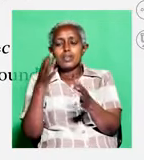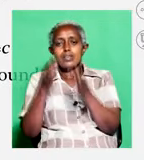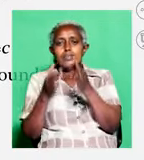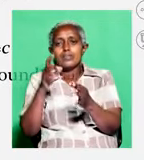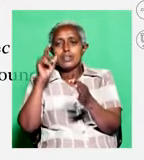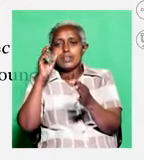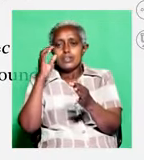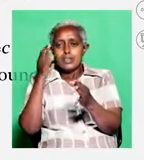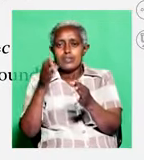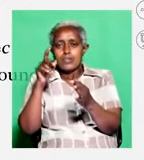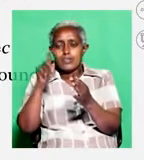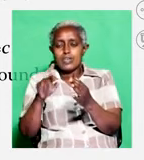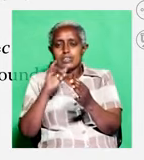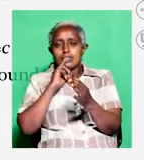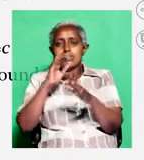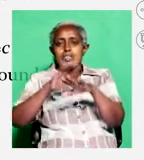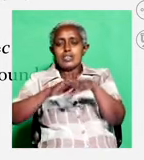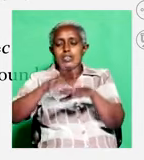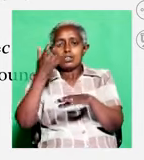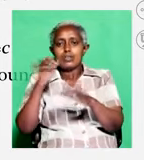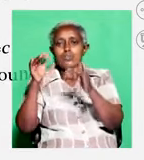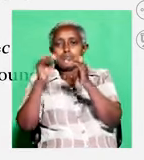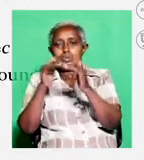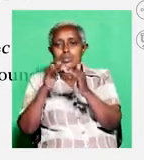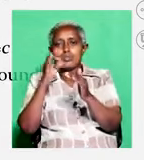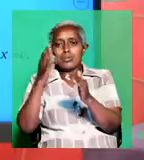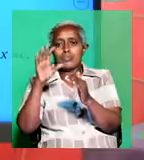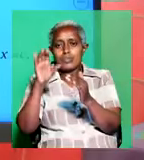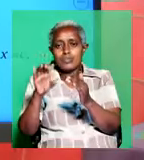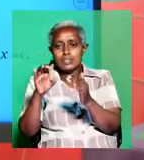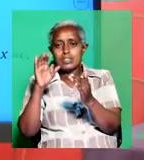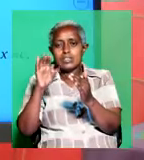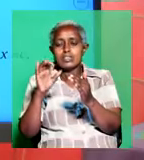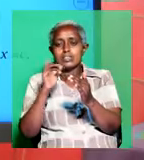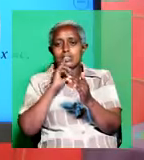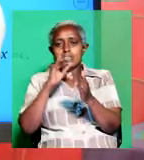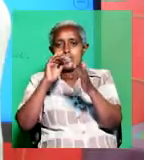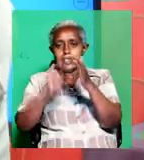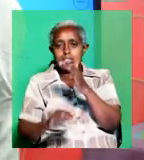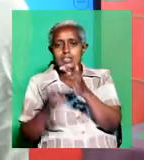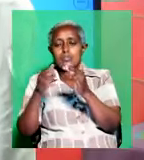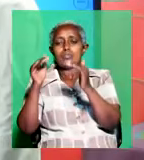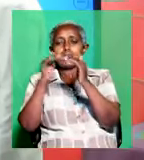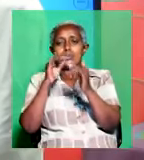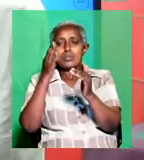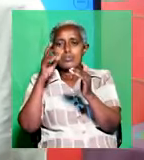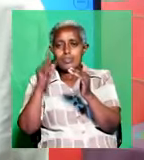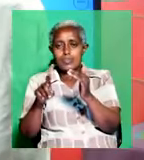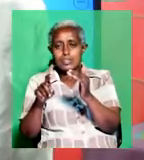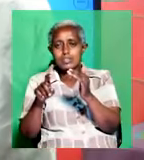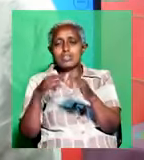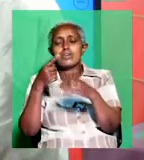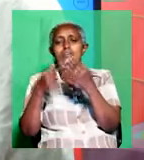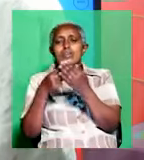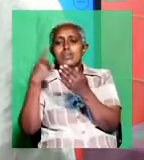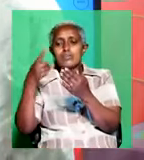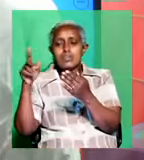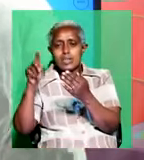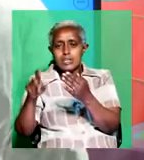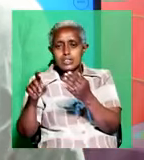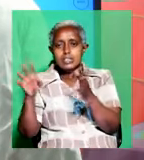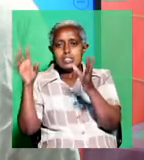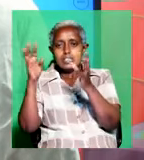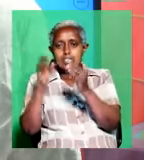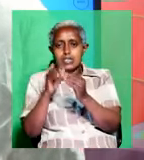if f of x is greater or equal to f of c, or f of c is less than or equal to f of x for every x in